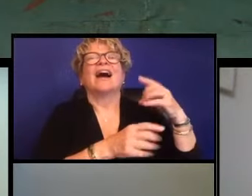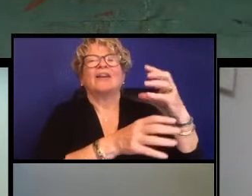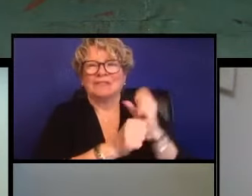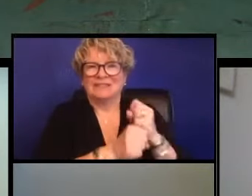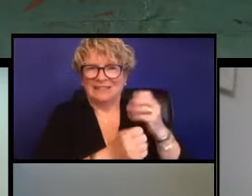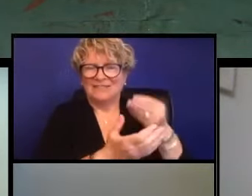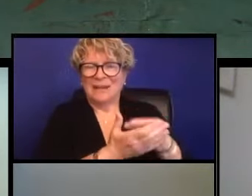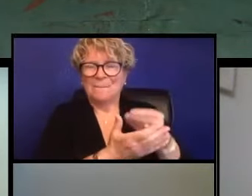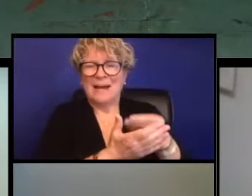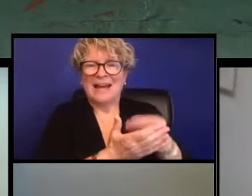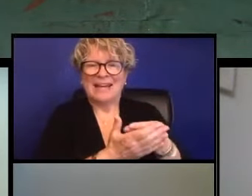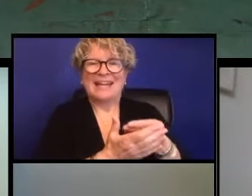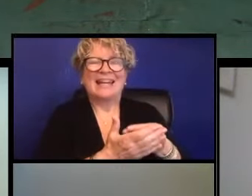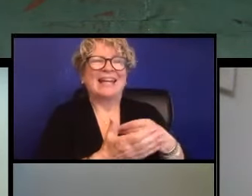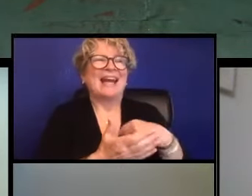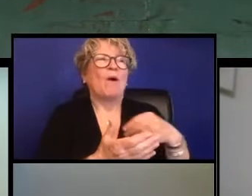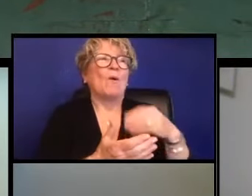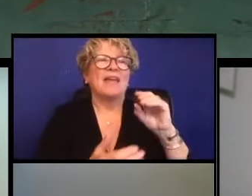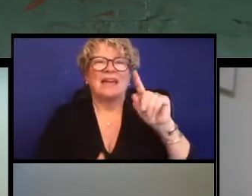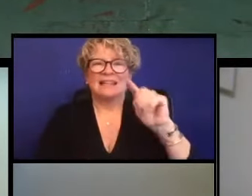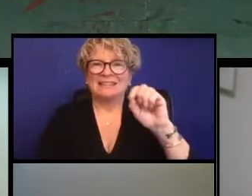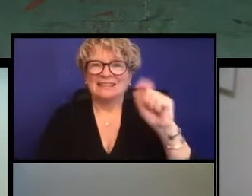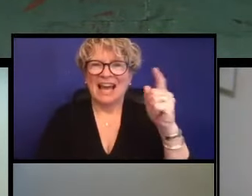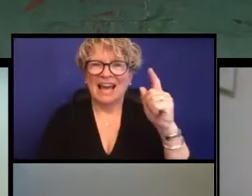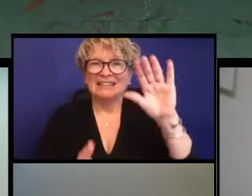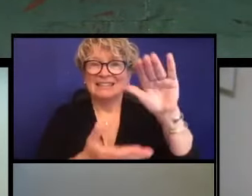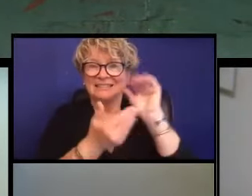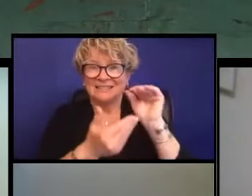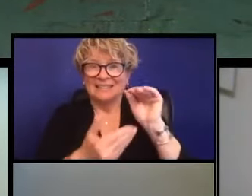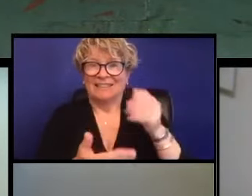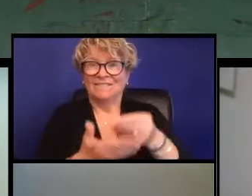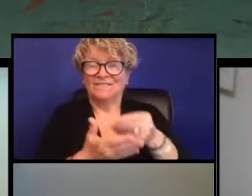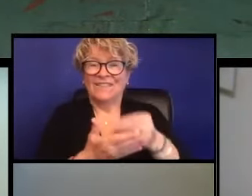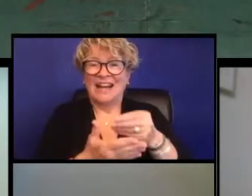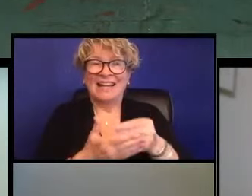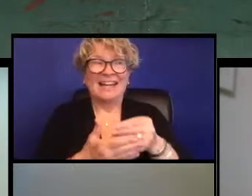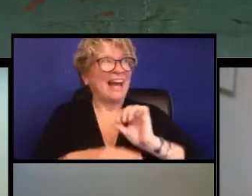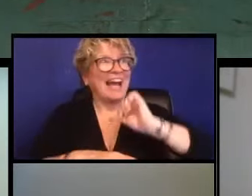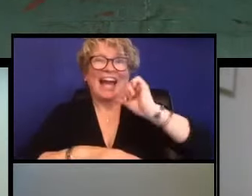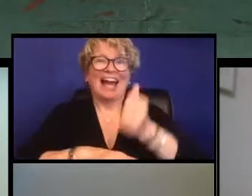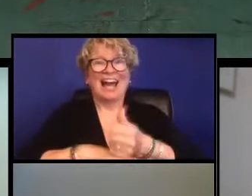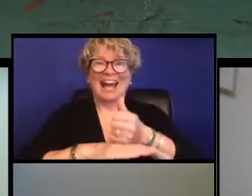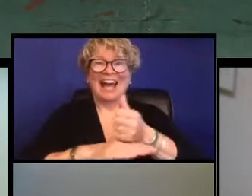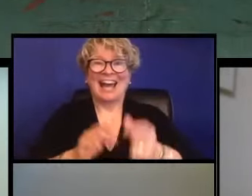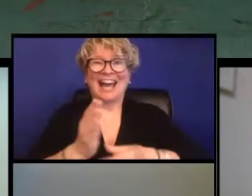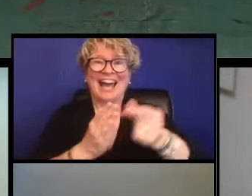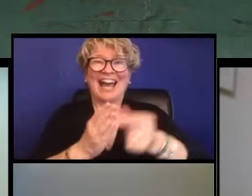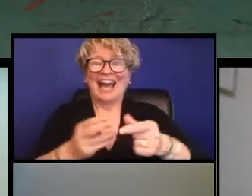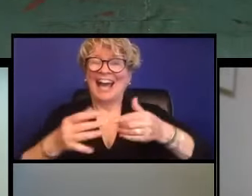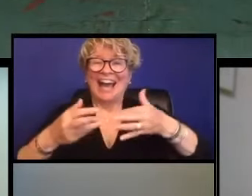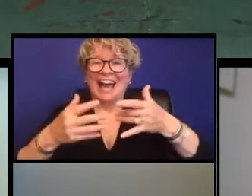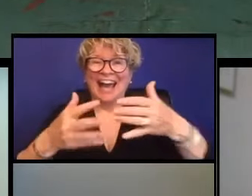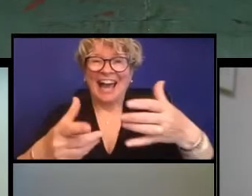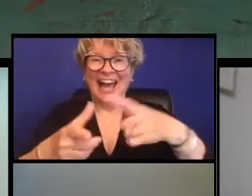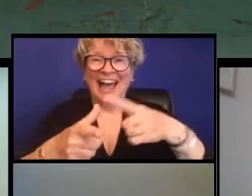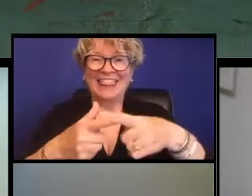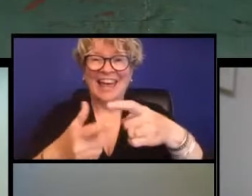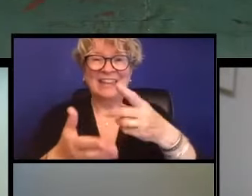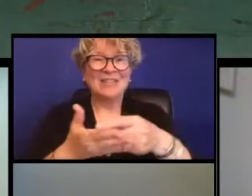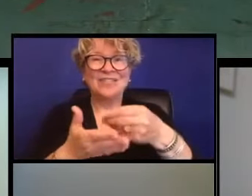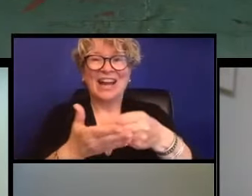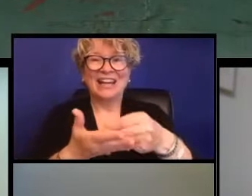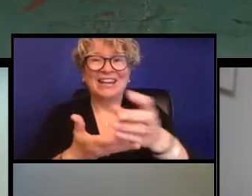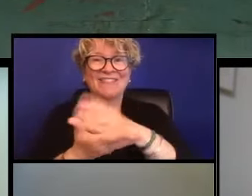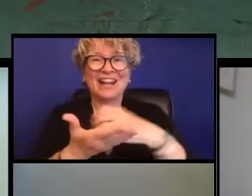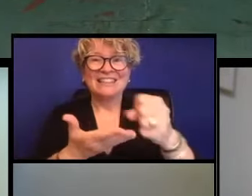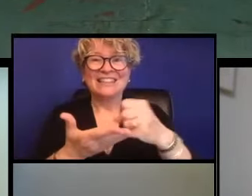start their dream magazine and that lasts until the money runs out. And then there's a new hot topic and somebody else